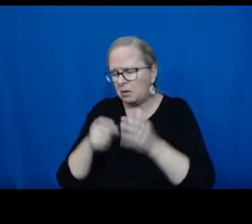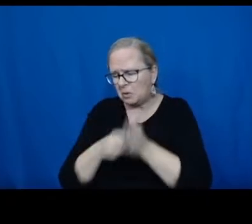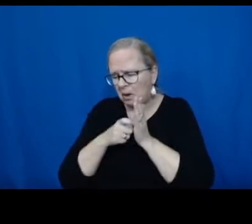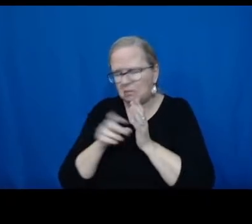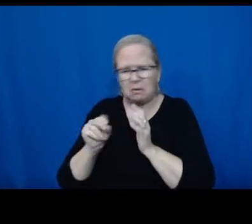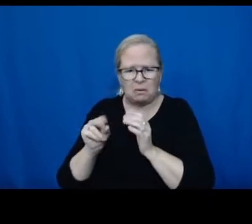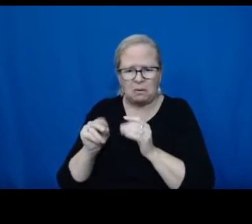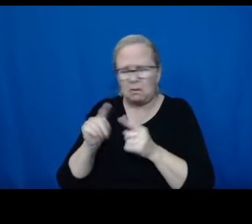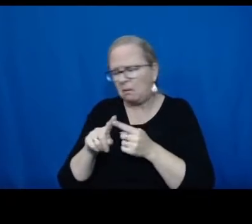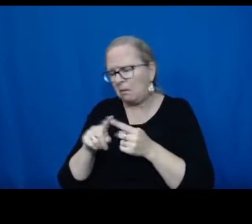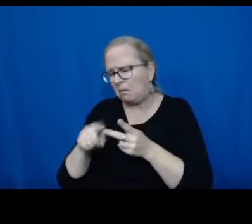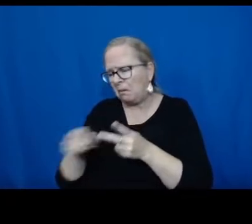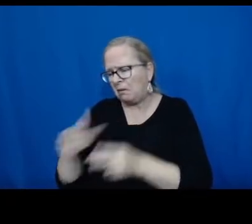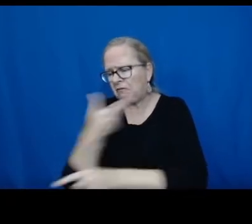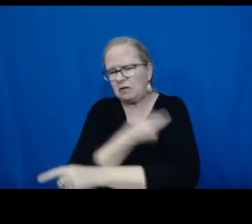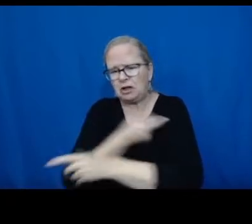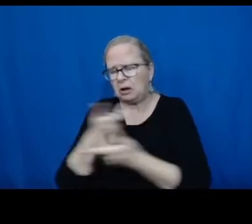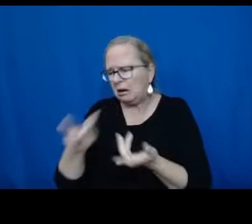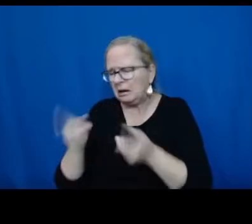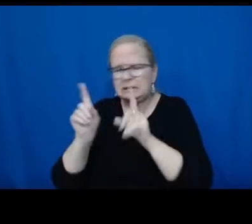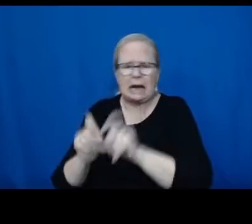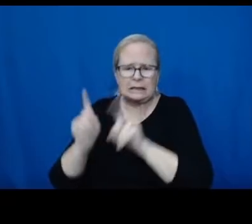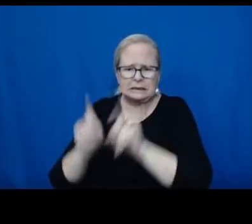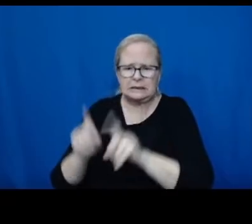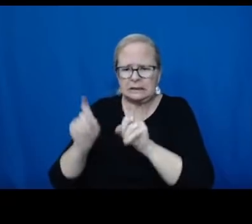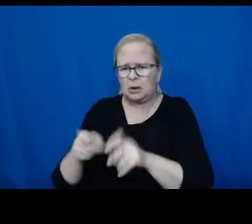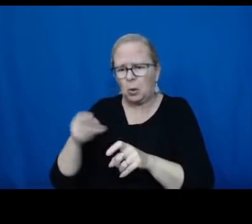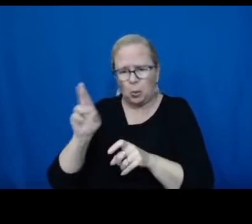yeah, I know you have no answers, but I constantly wonder why this